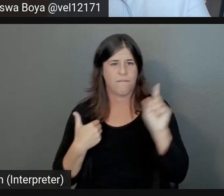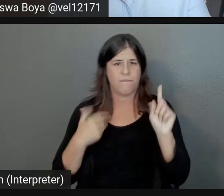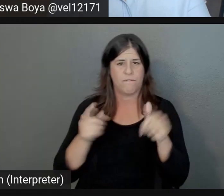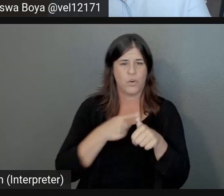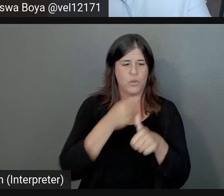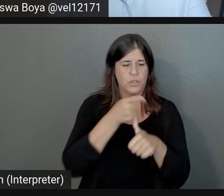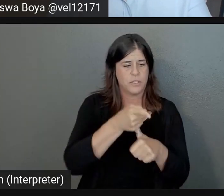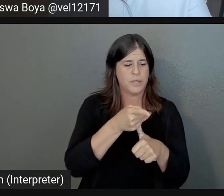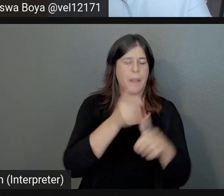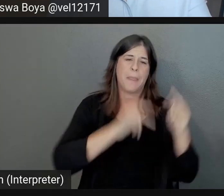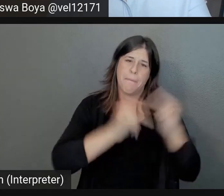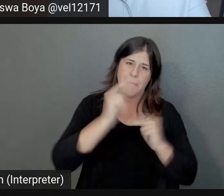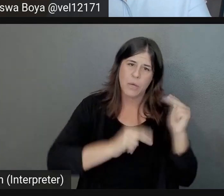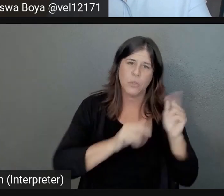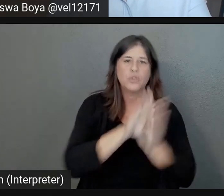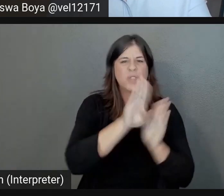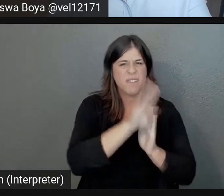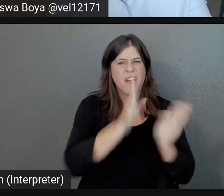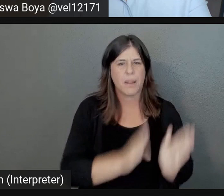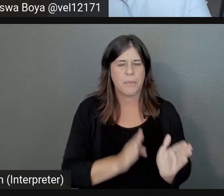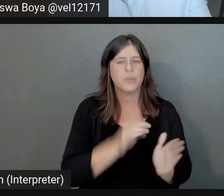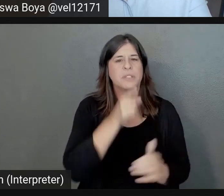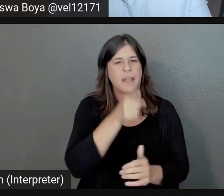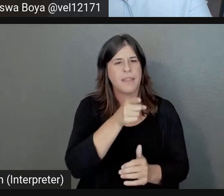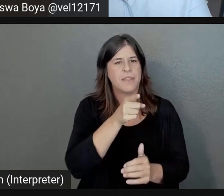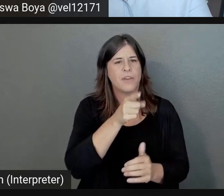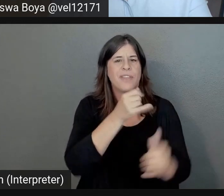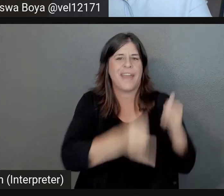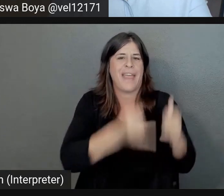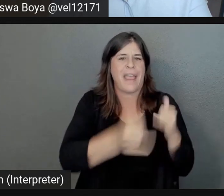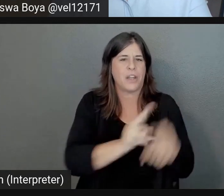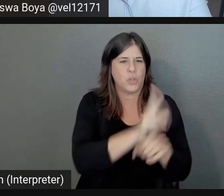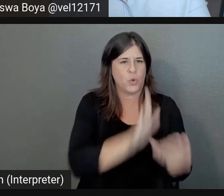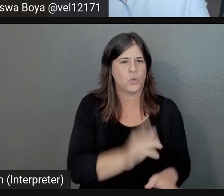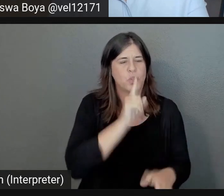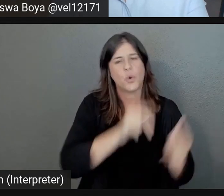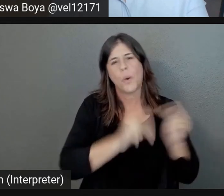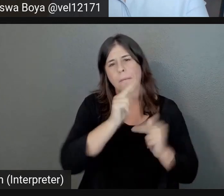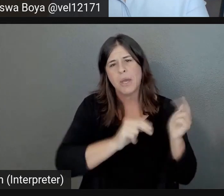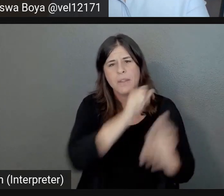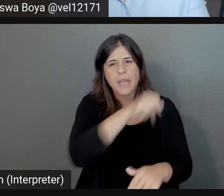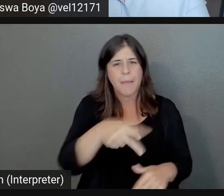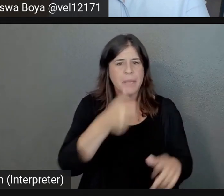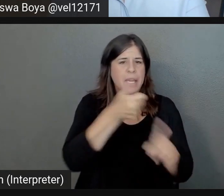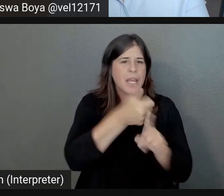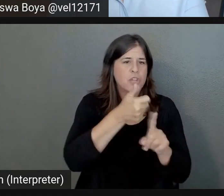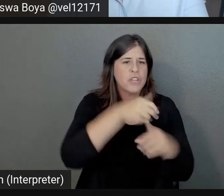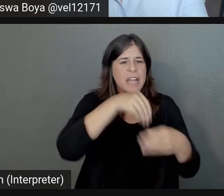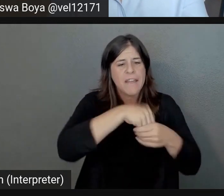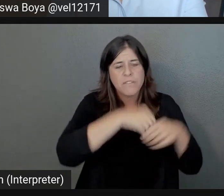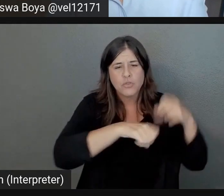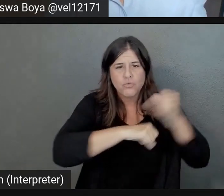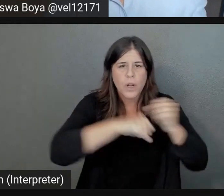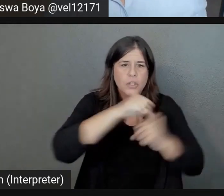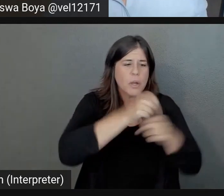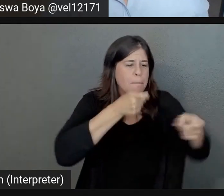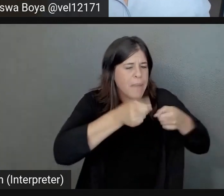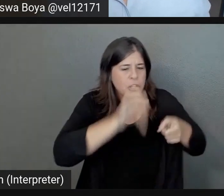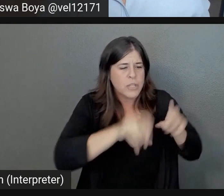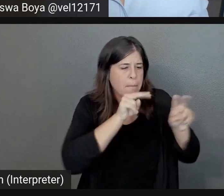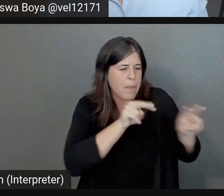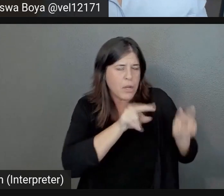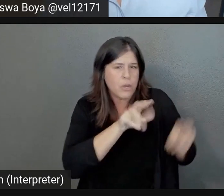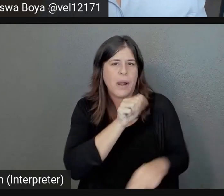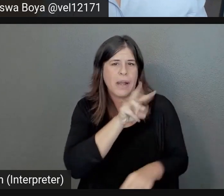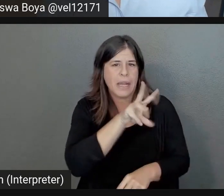are the builders or developers, who are the end users that build application infrastructure, manage them, and monitor them on